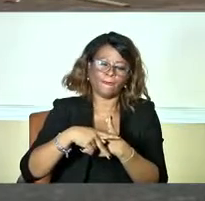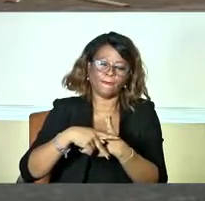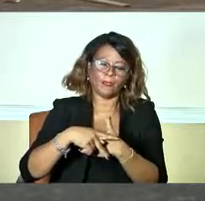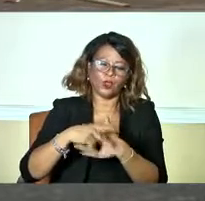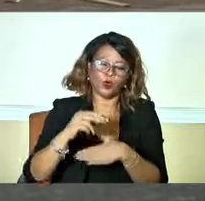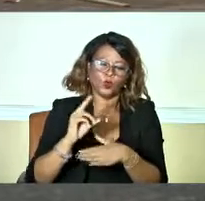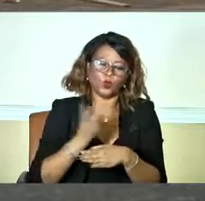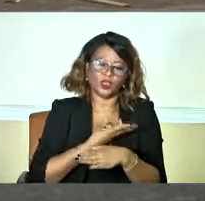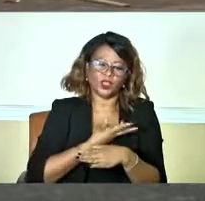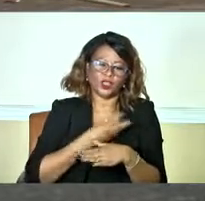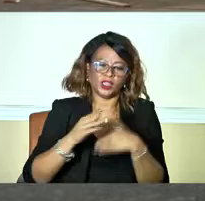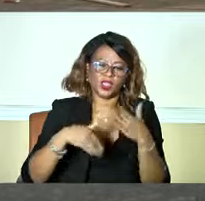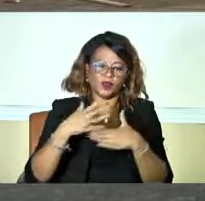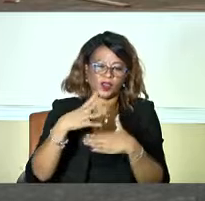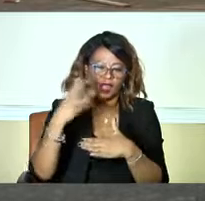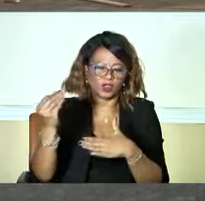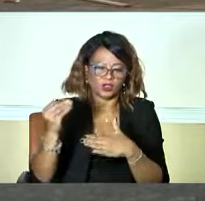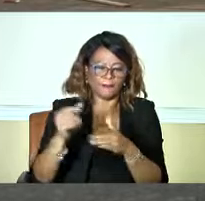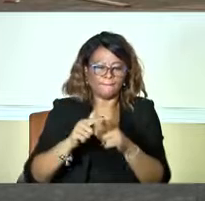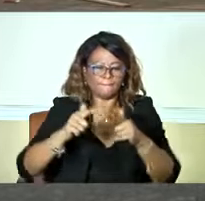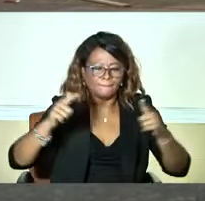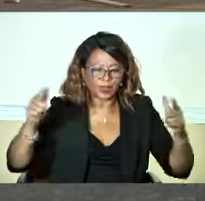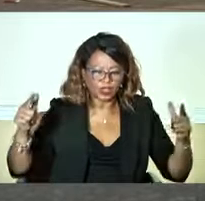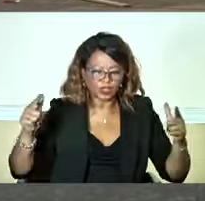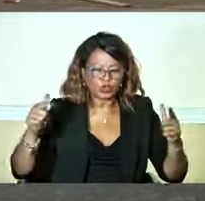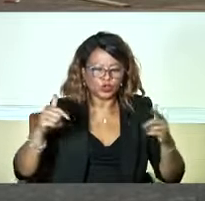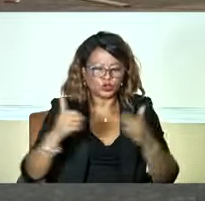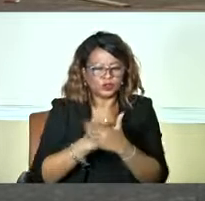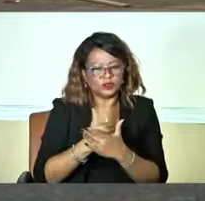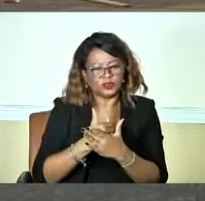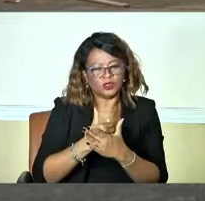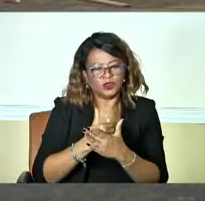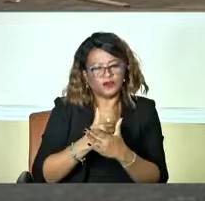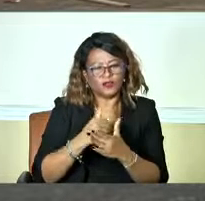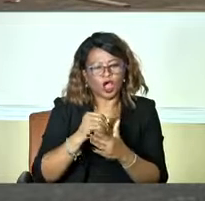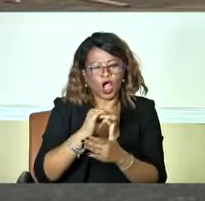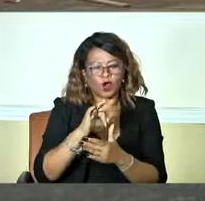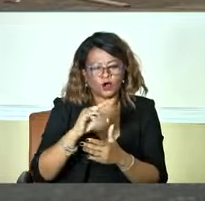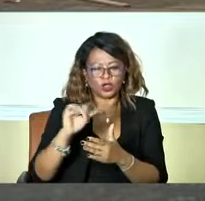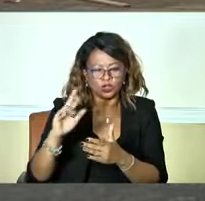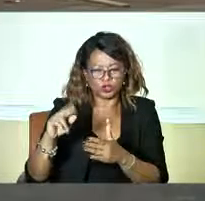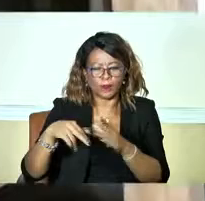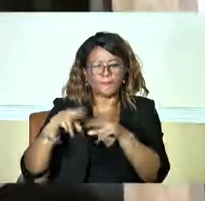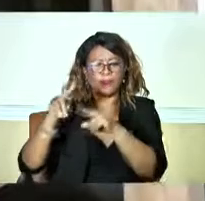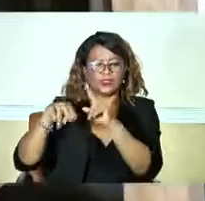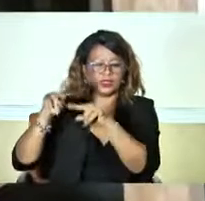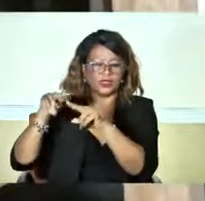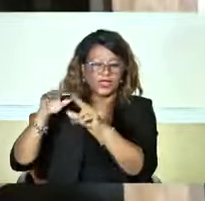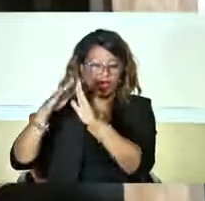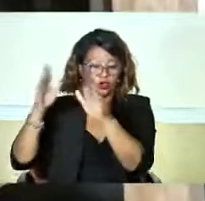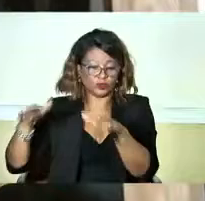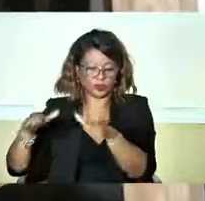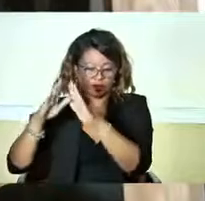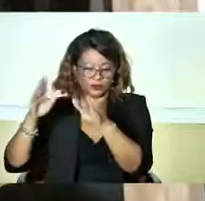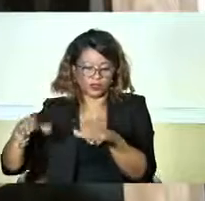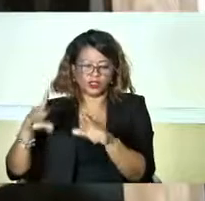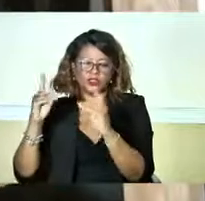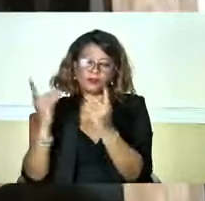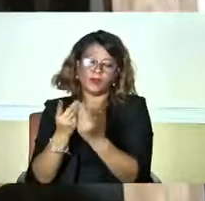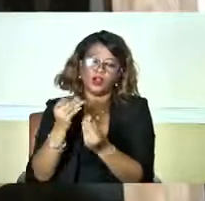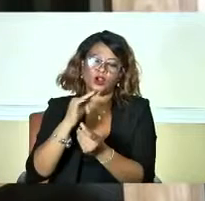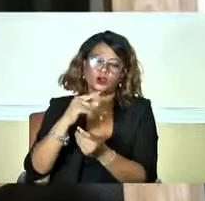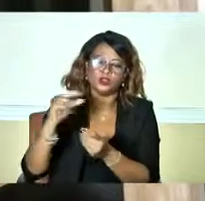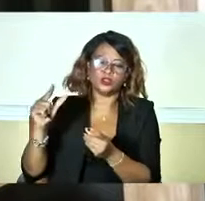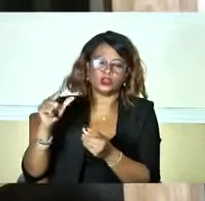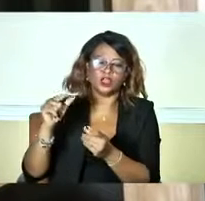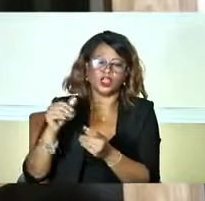We are currently carrying out a major restoration of the agriculture building housing the Department of Agriculture